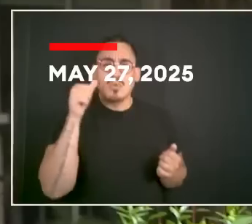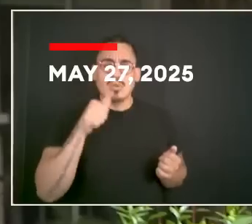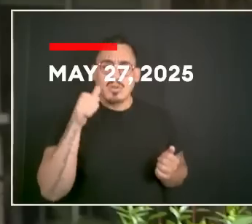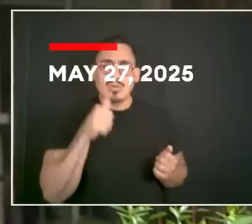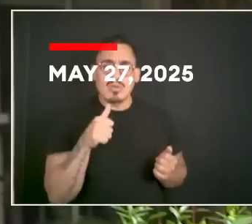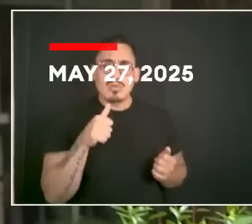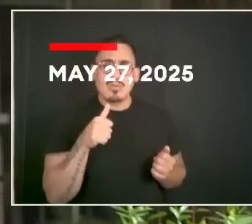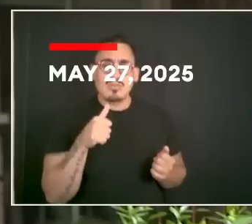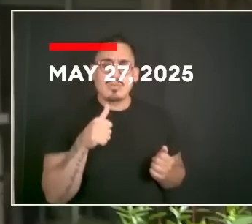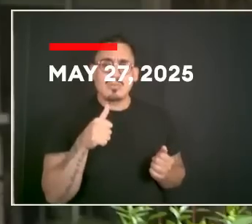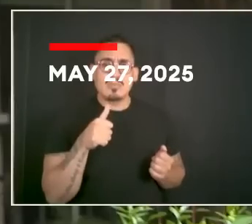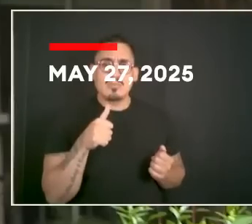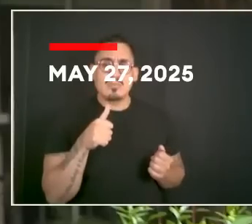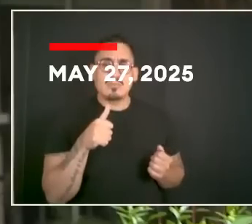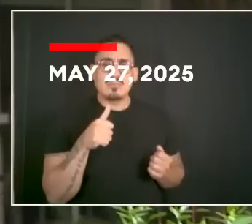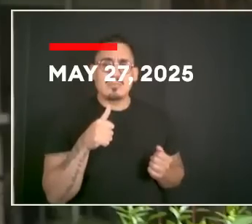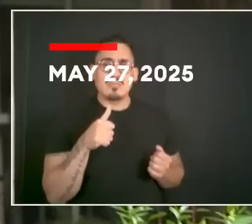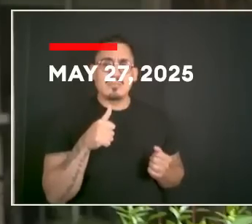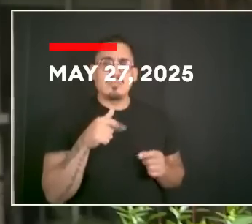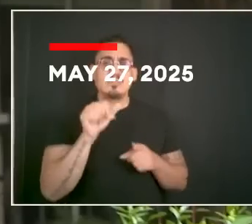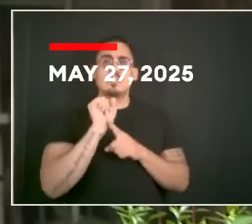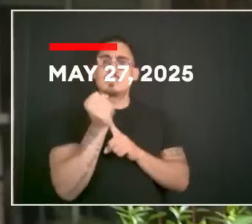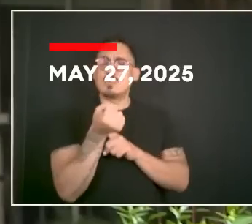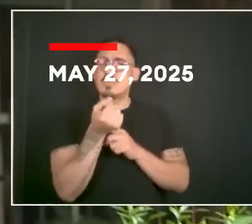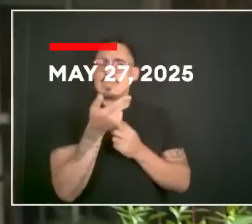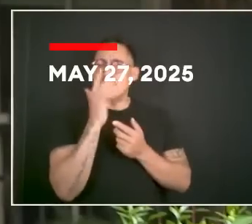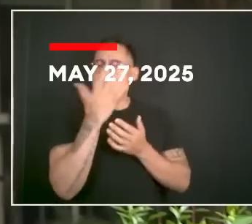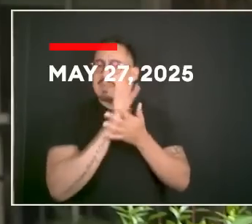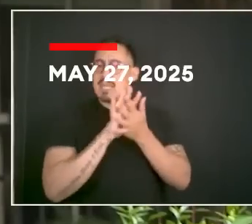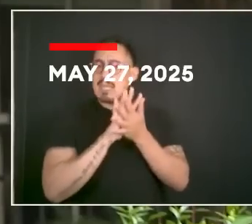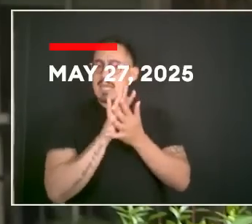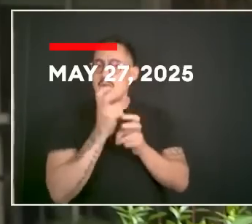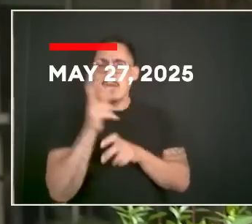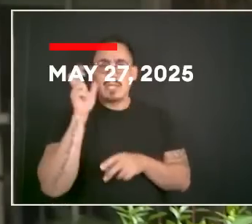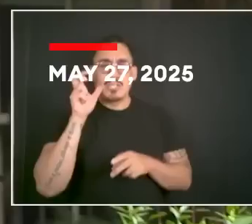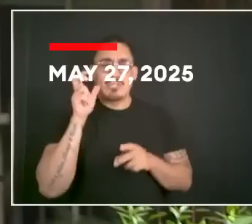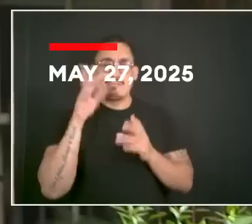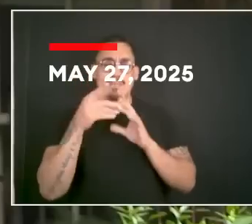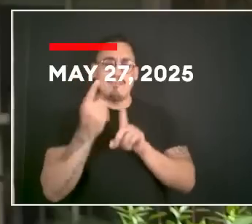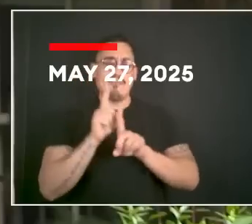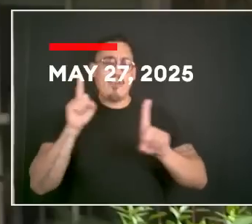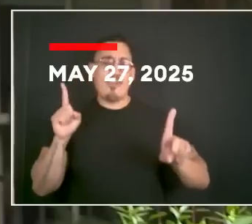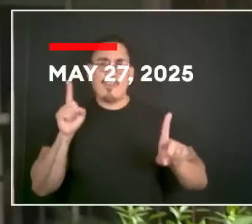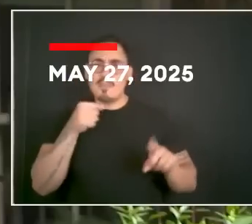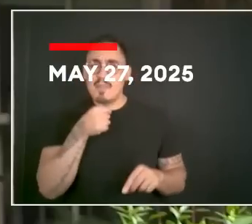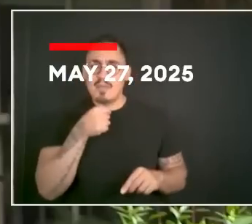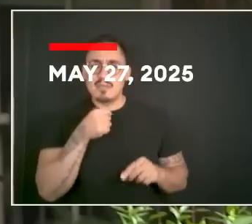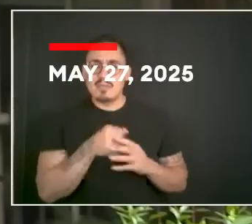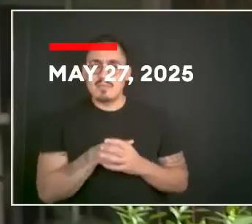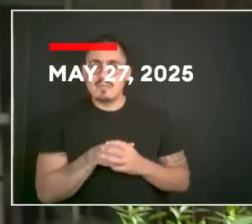suspect, for that suspect. Just your reaction on that intervention of that police officer, who happened to be of Polish descent.